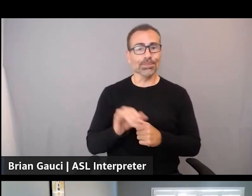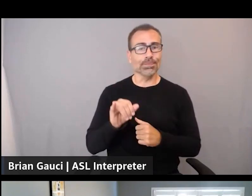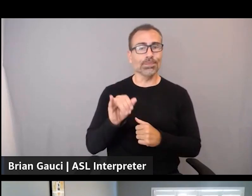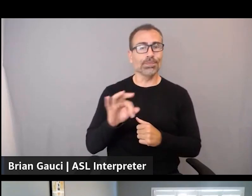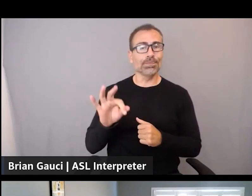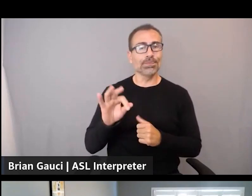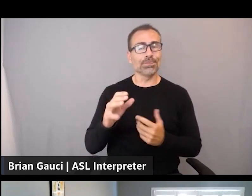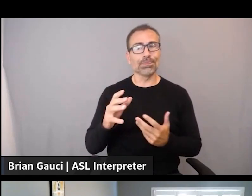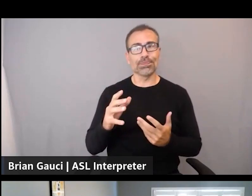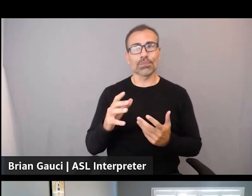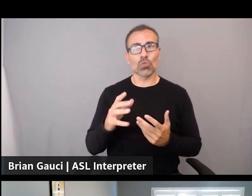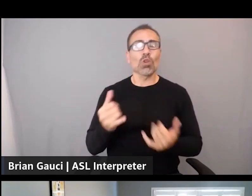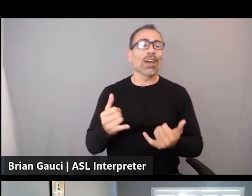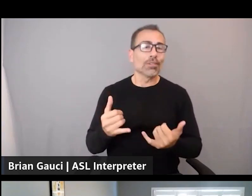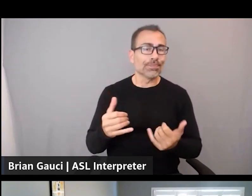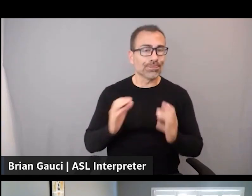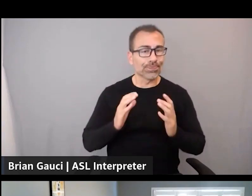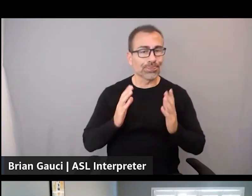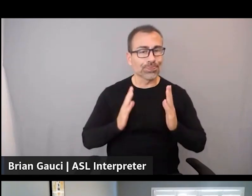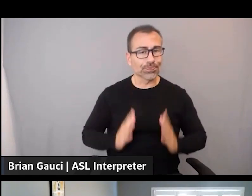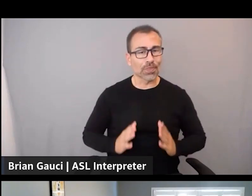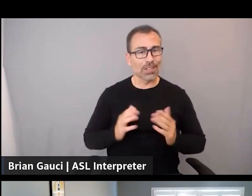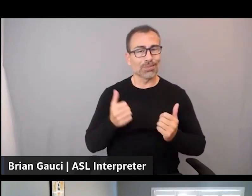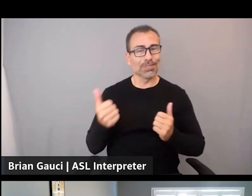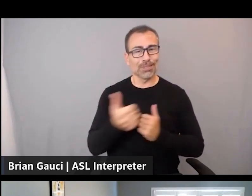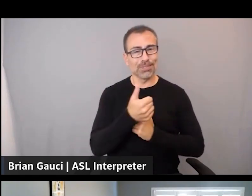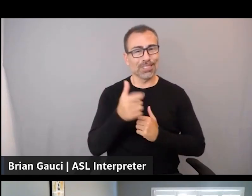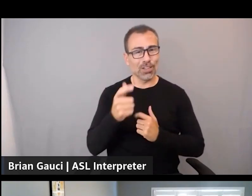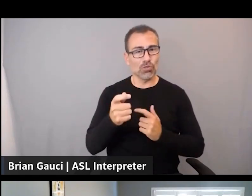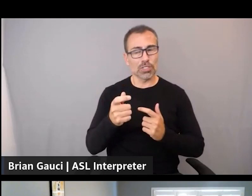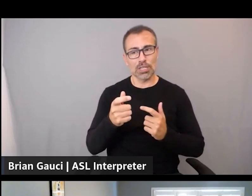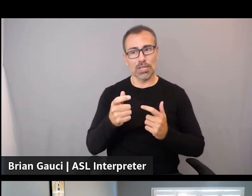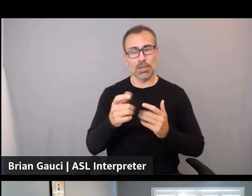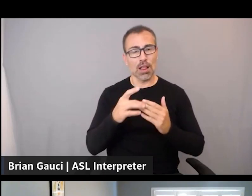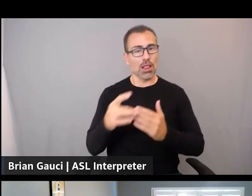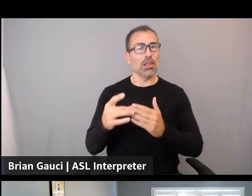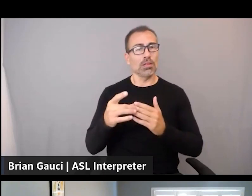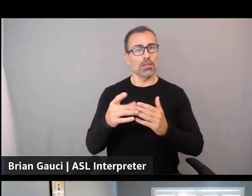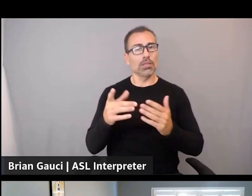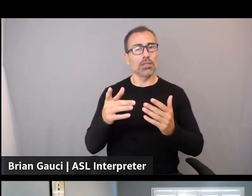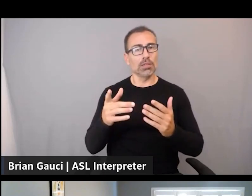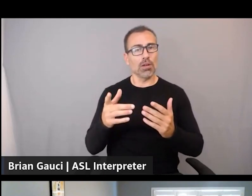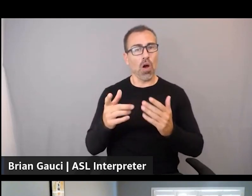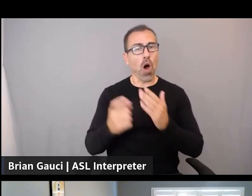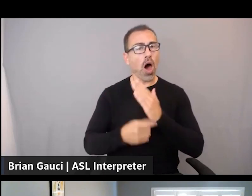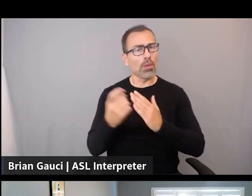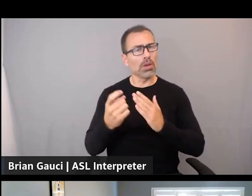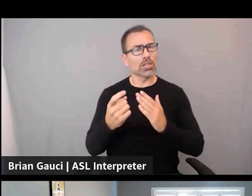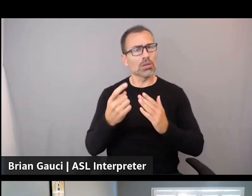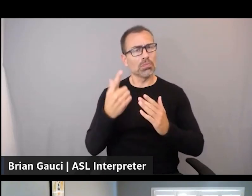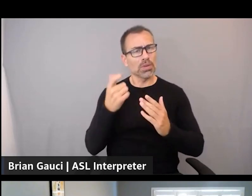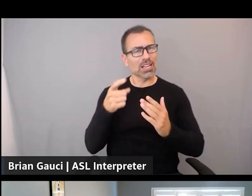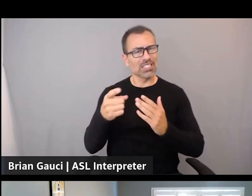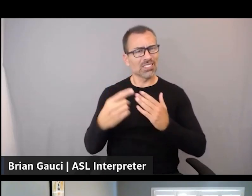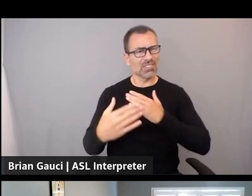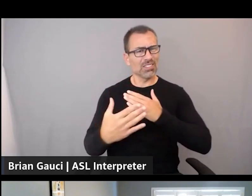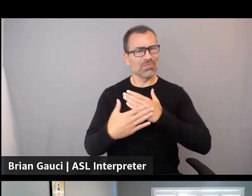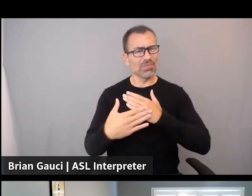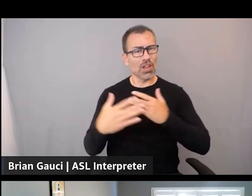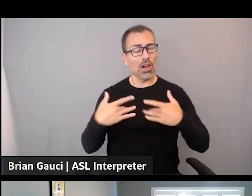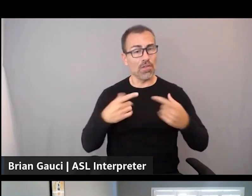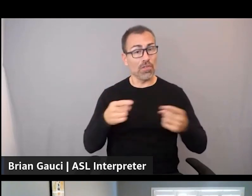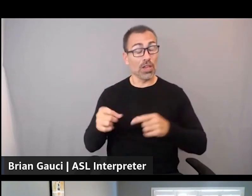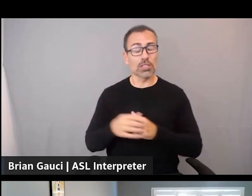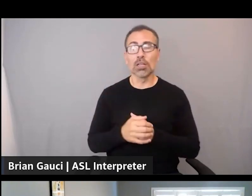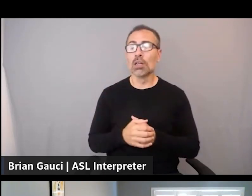customers can drive automation from the events that are created. So Mm-hmm. once, let's say,